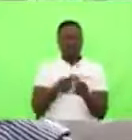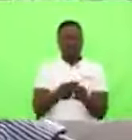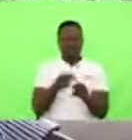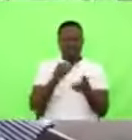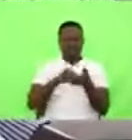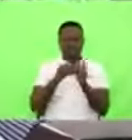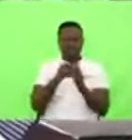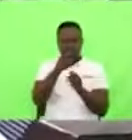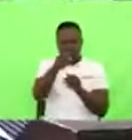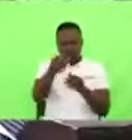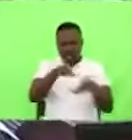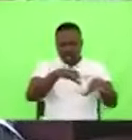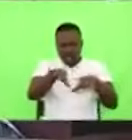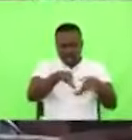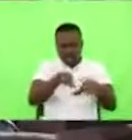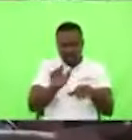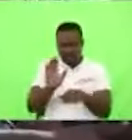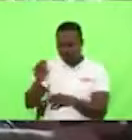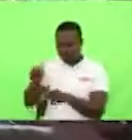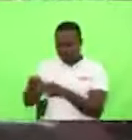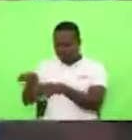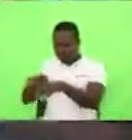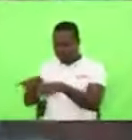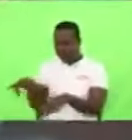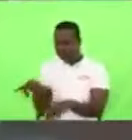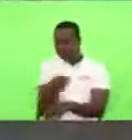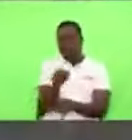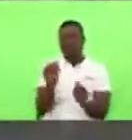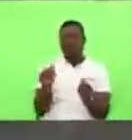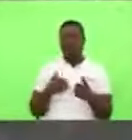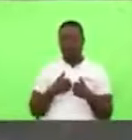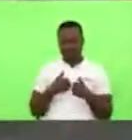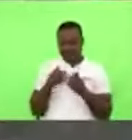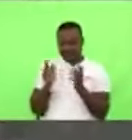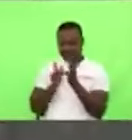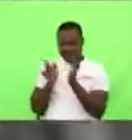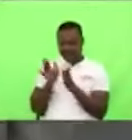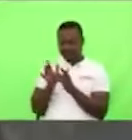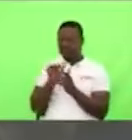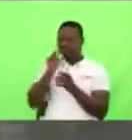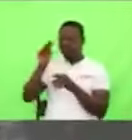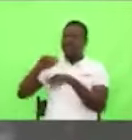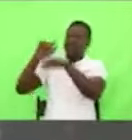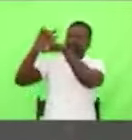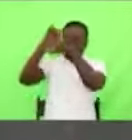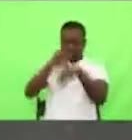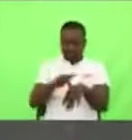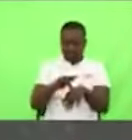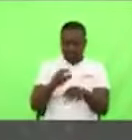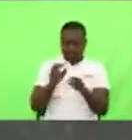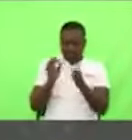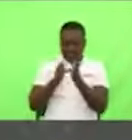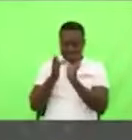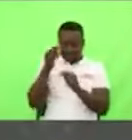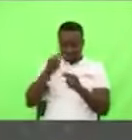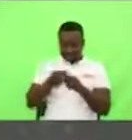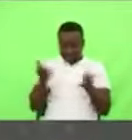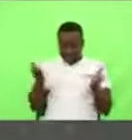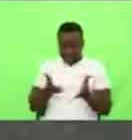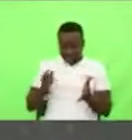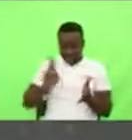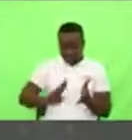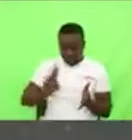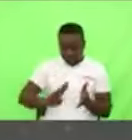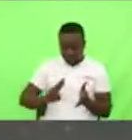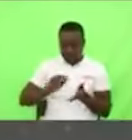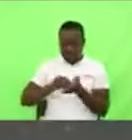So Jesus Christ is not supposed to be here. Once his name is with us, it is enough. God has highly exalted